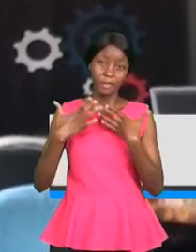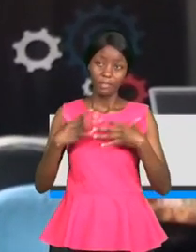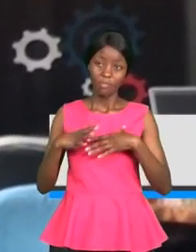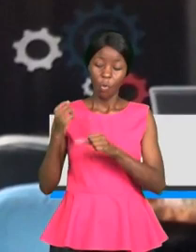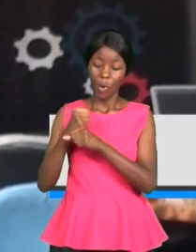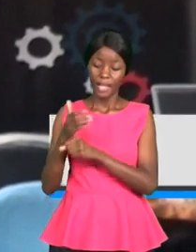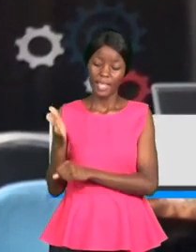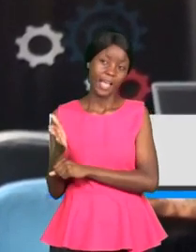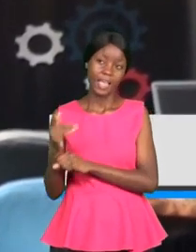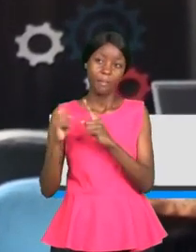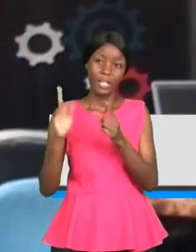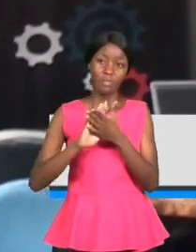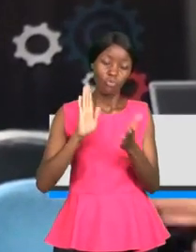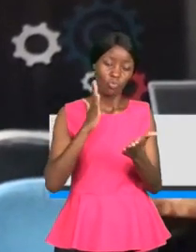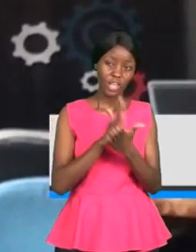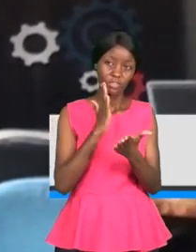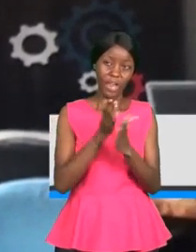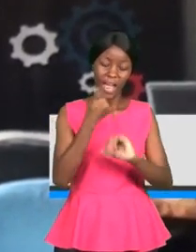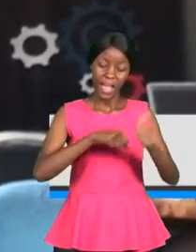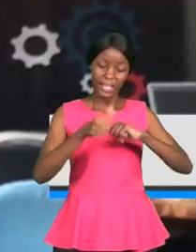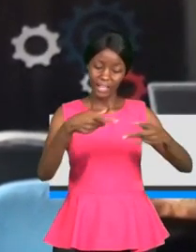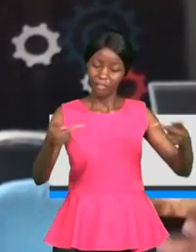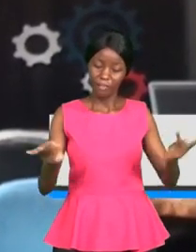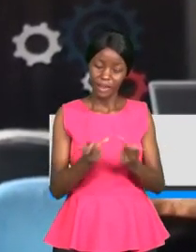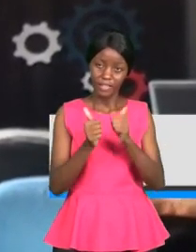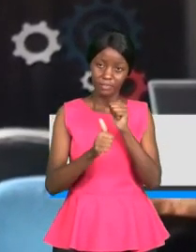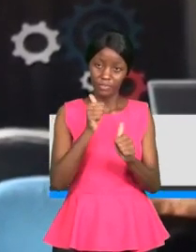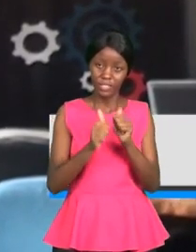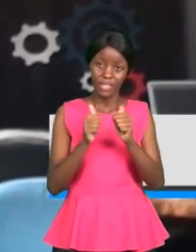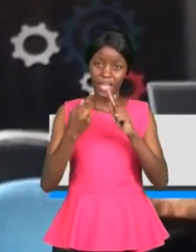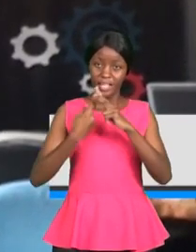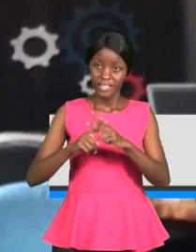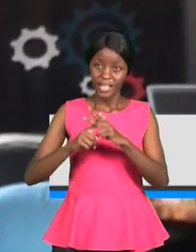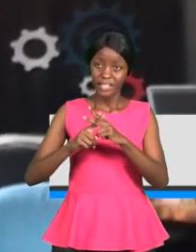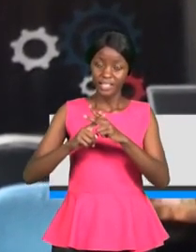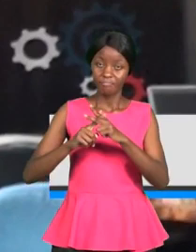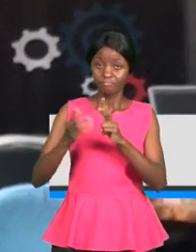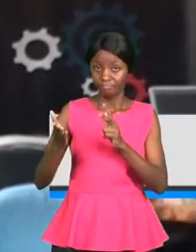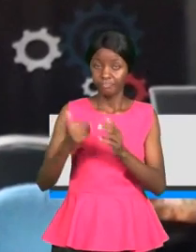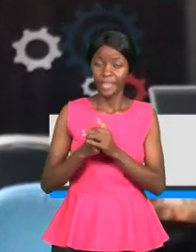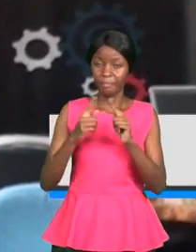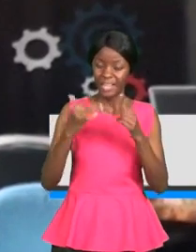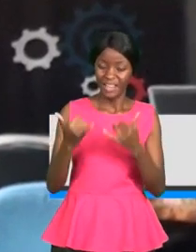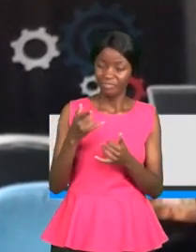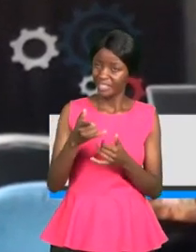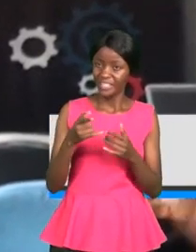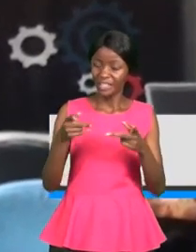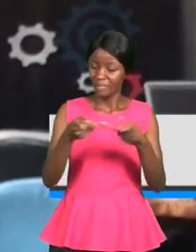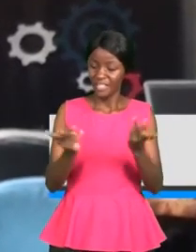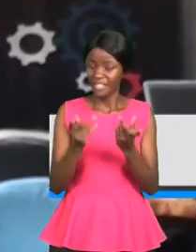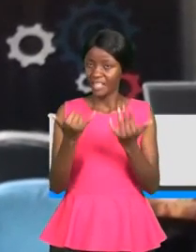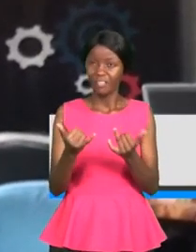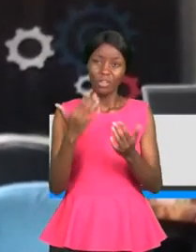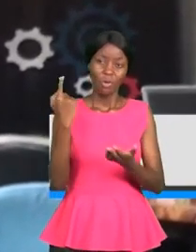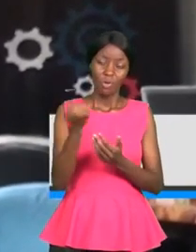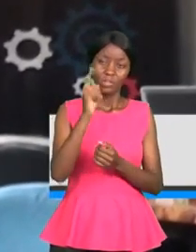be very active sites, because this is where our startups usually work. But these days, you have just one